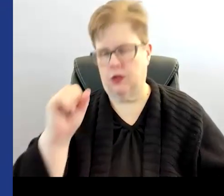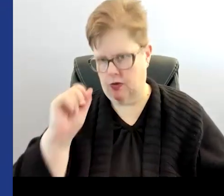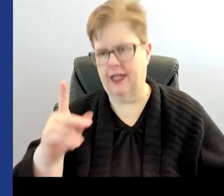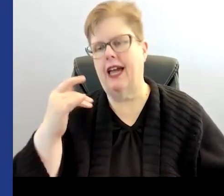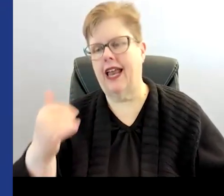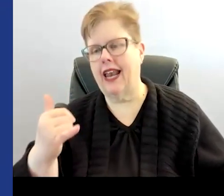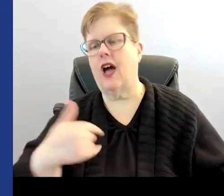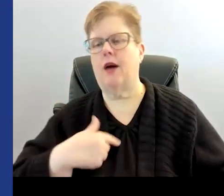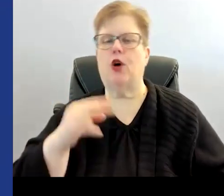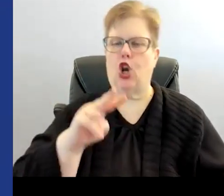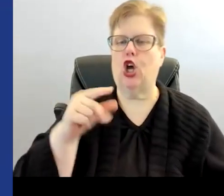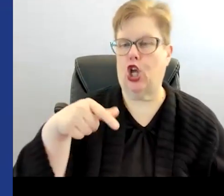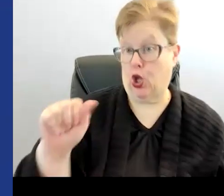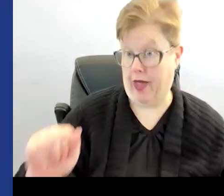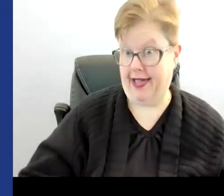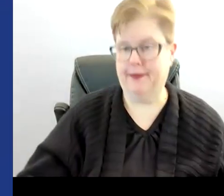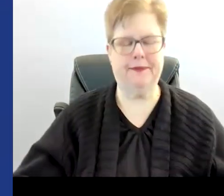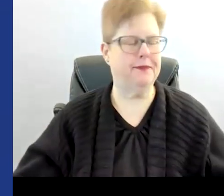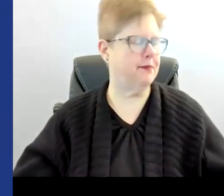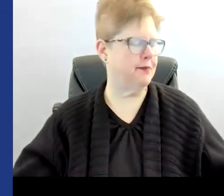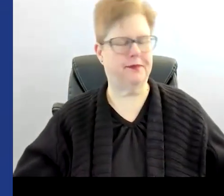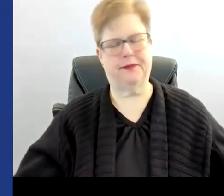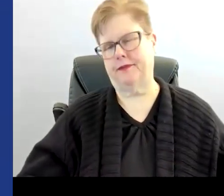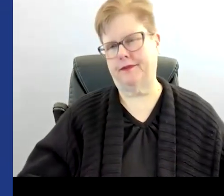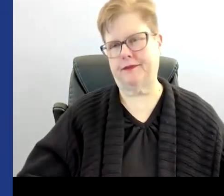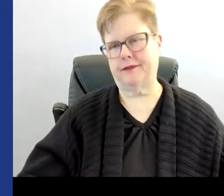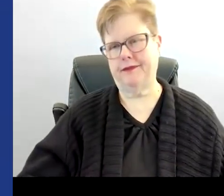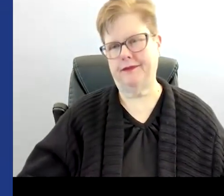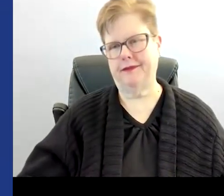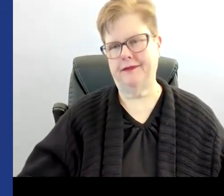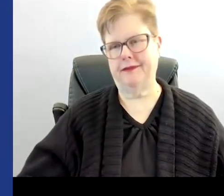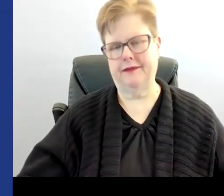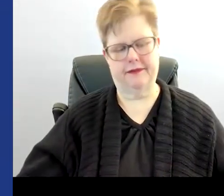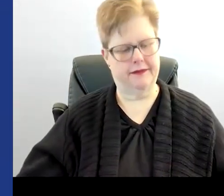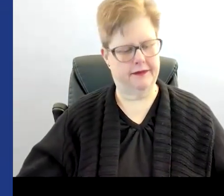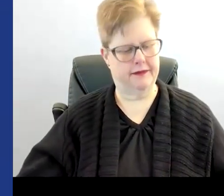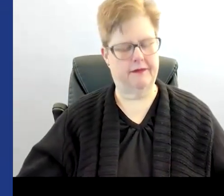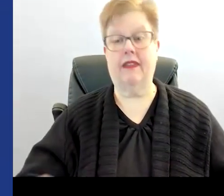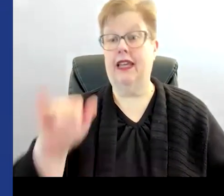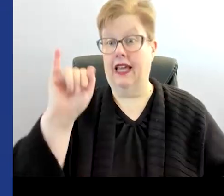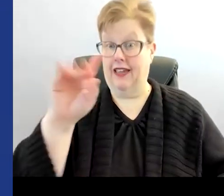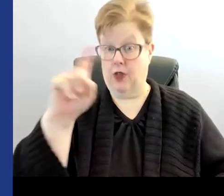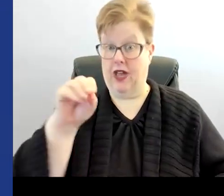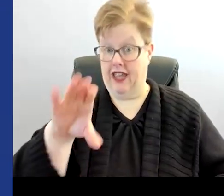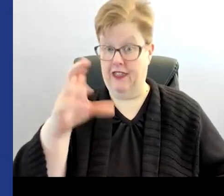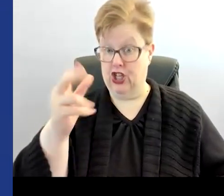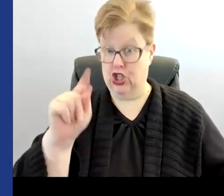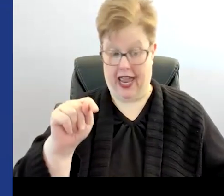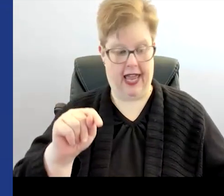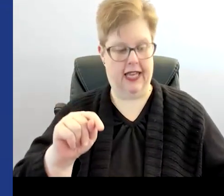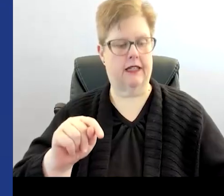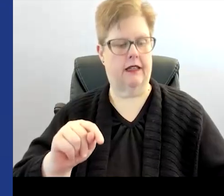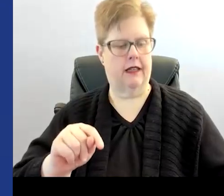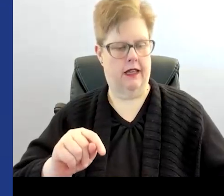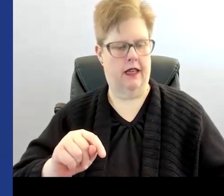some time with that QA. So if you did post a question in the chat, Please do put